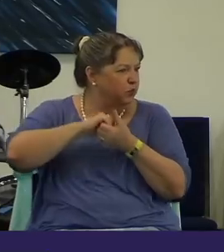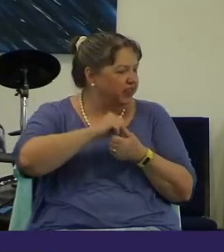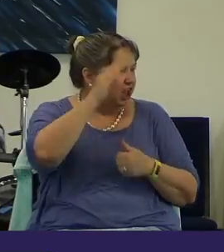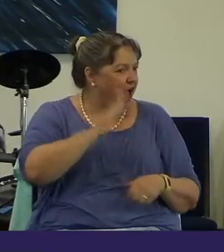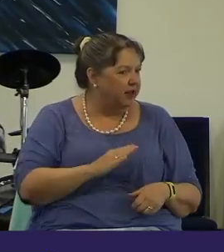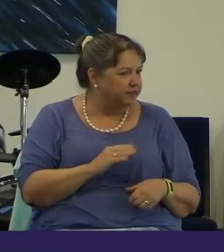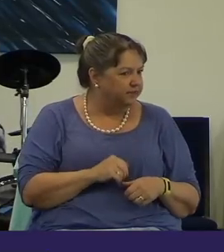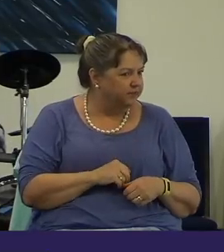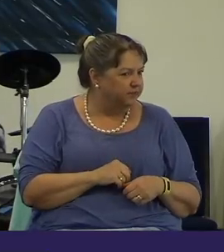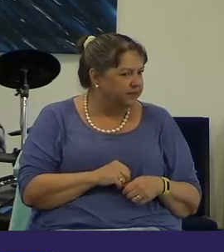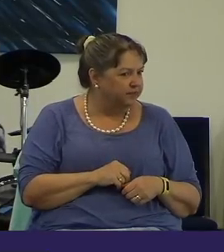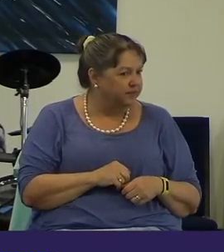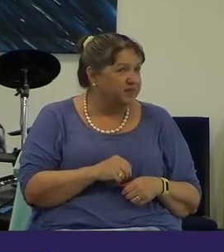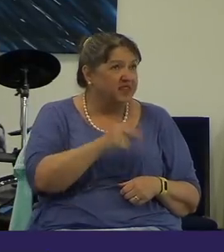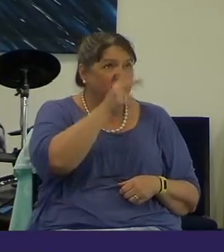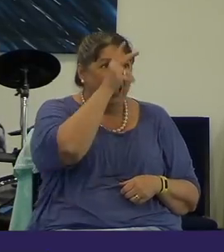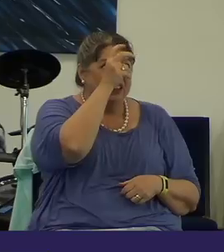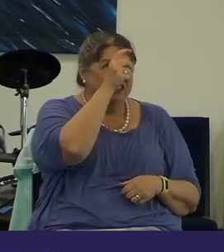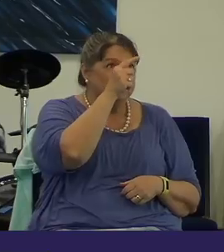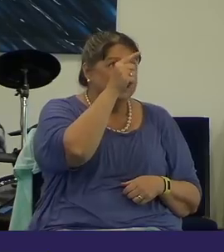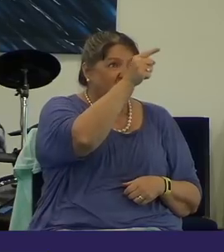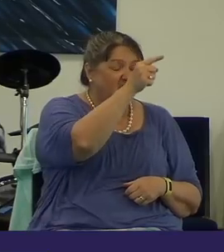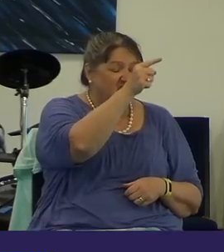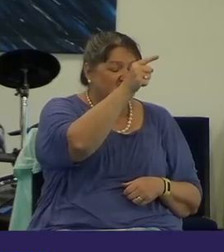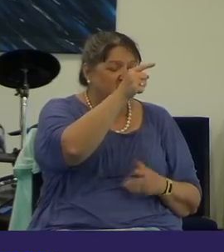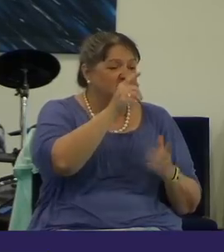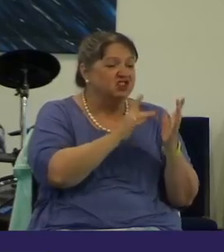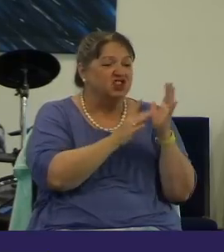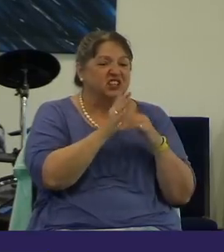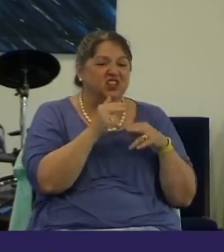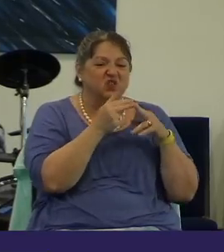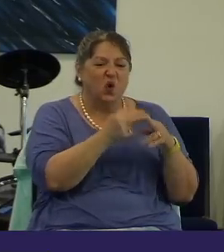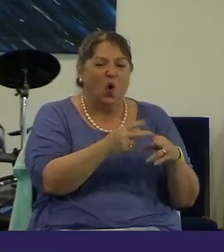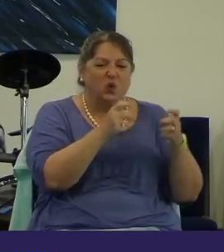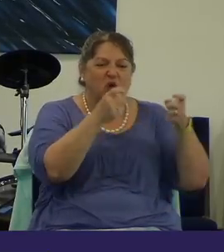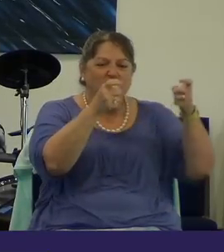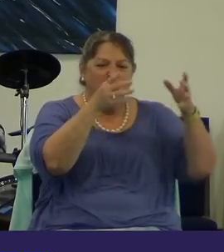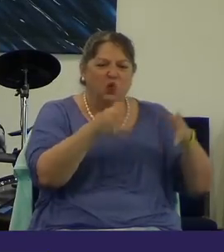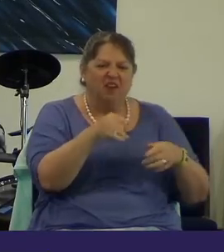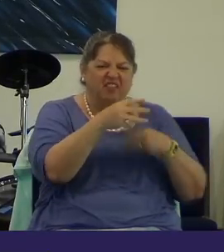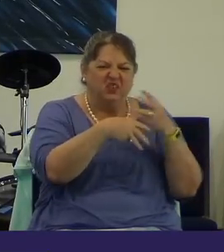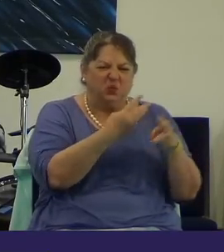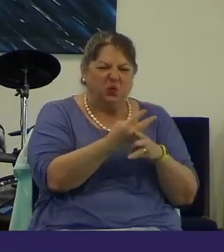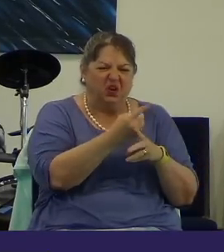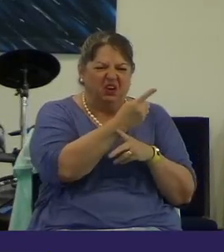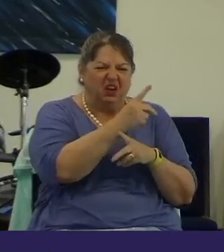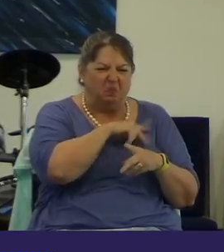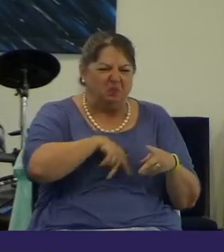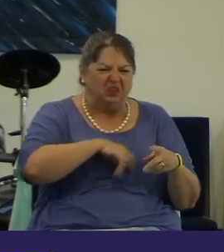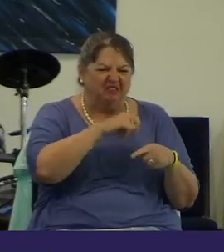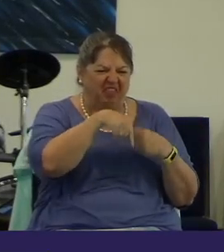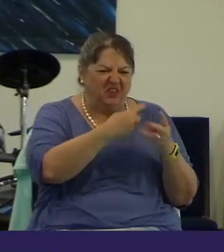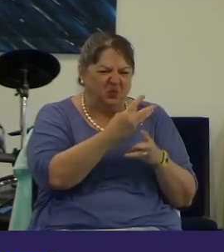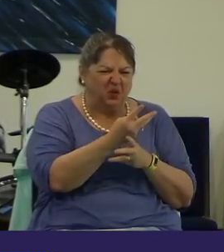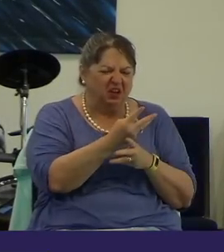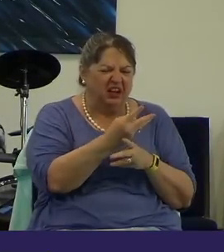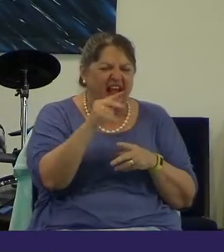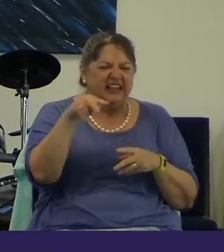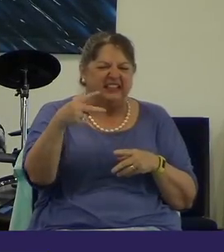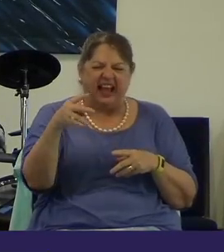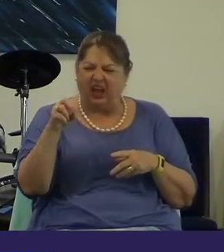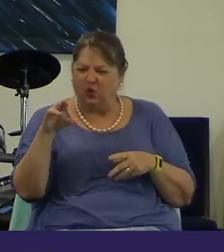John 16:11 Jesus calls the prince of this world or the ruler of this world, and in 2 Corinthians 4 and verse 4,